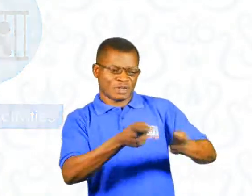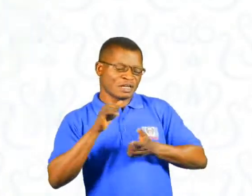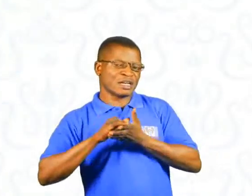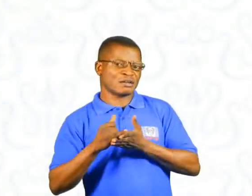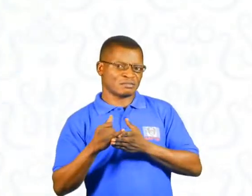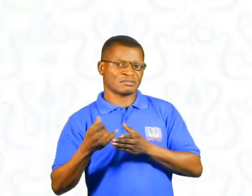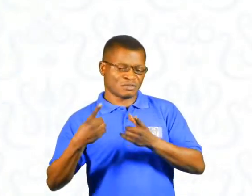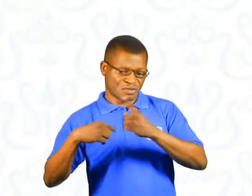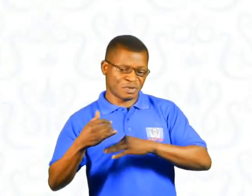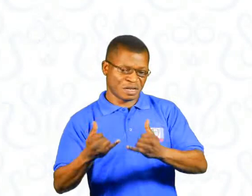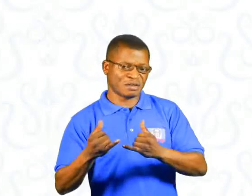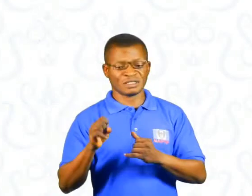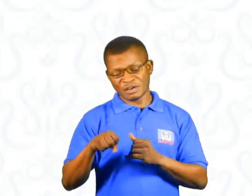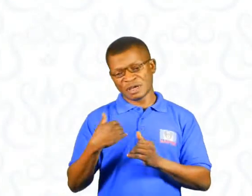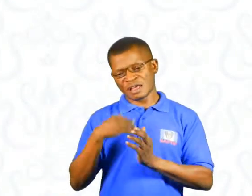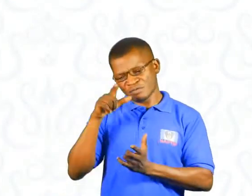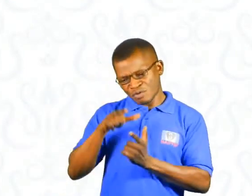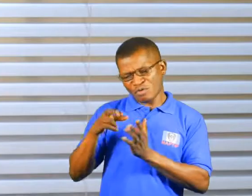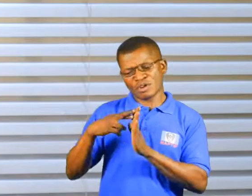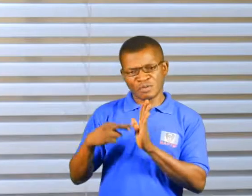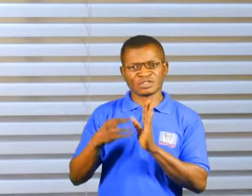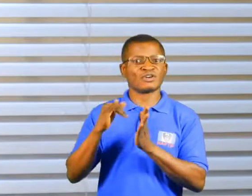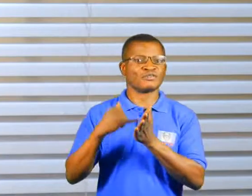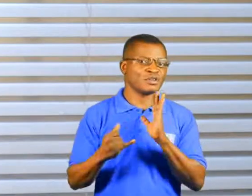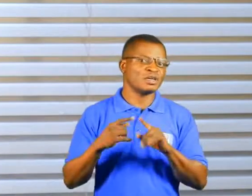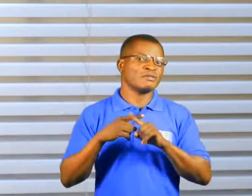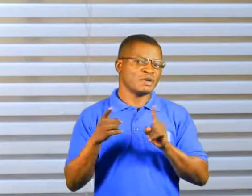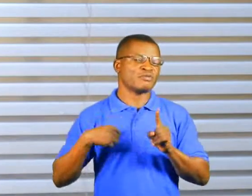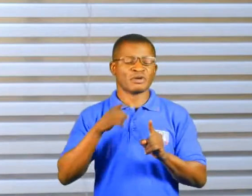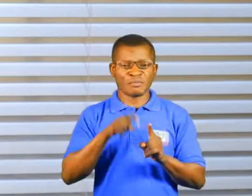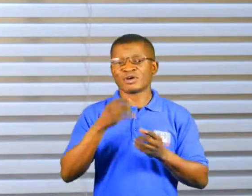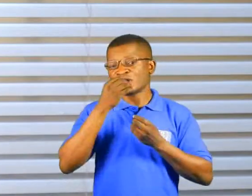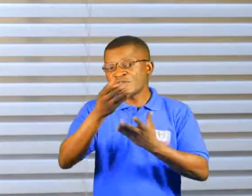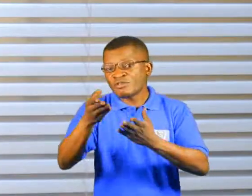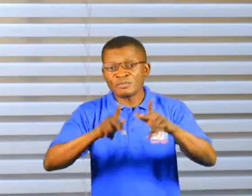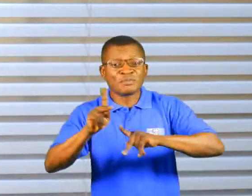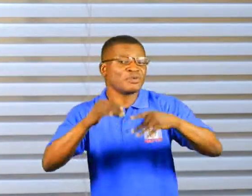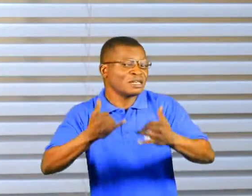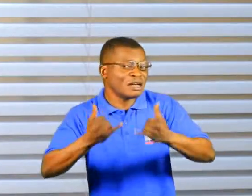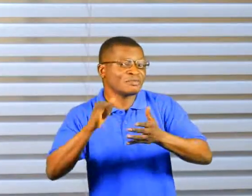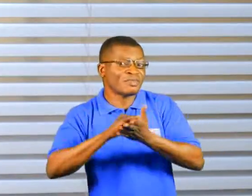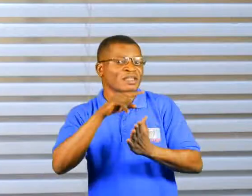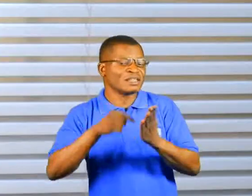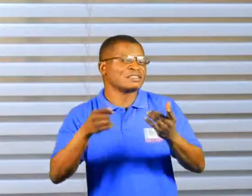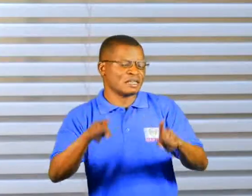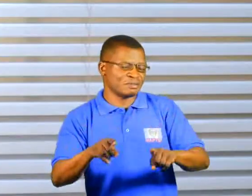trafficking, which is upcoming, and even though we have low reporting of it, we need to tell people that